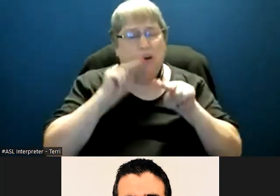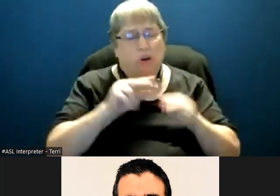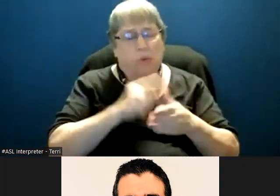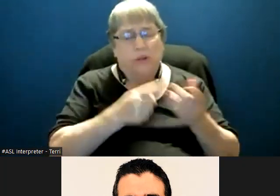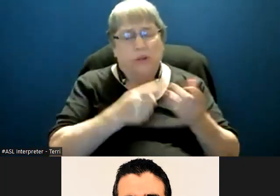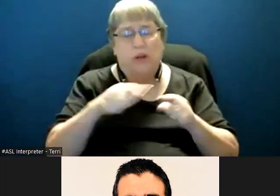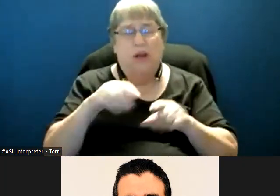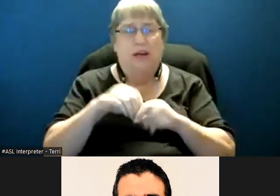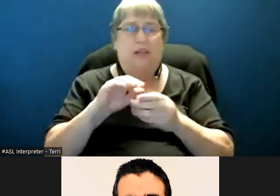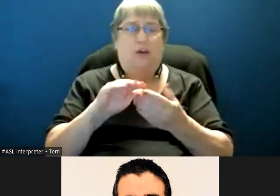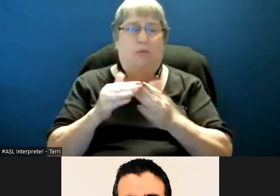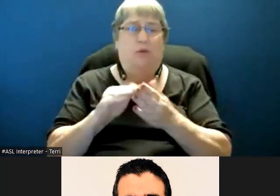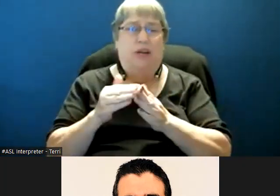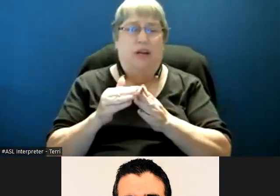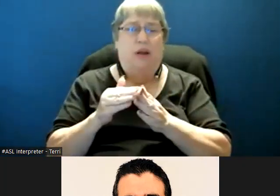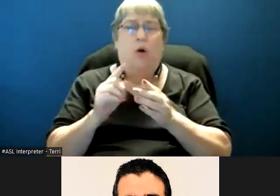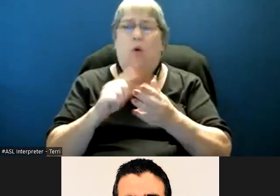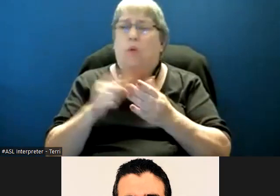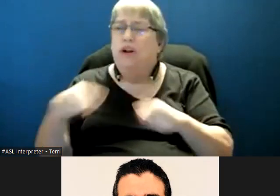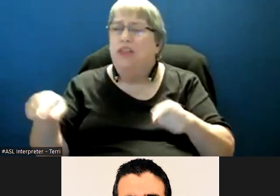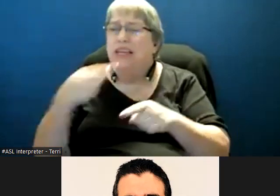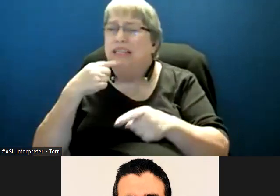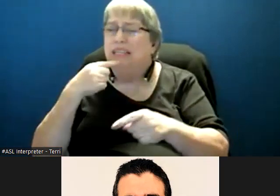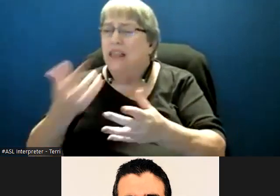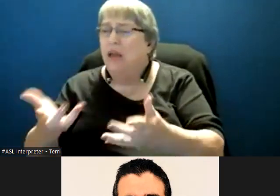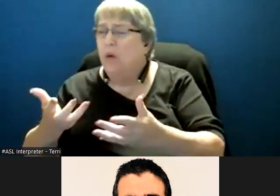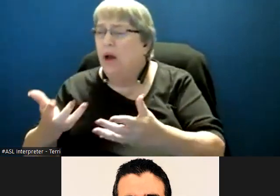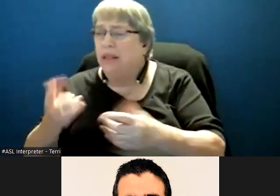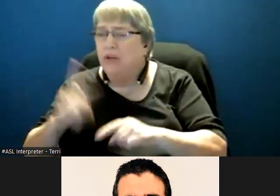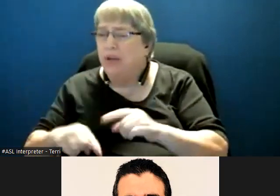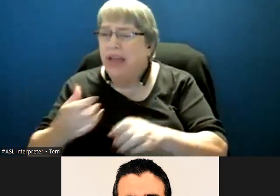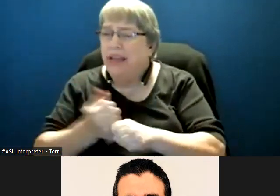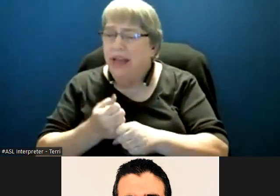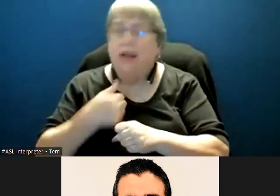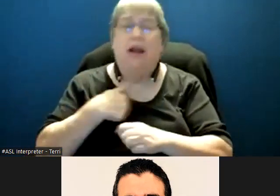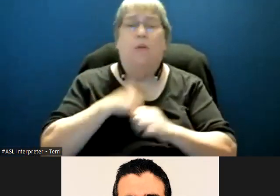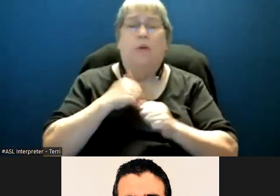are some of the community members saying that they want or can't get, that we can help them get access to.